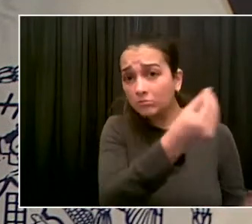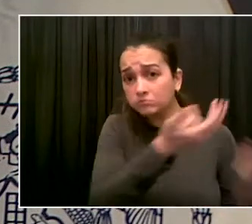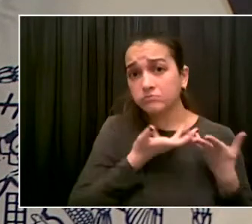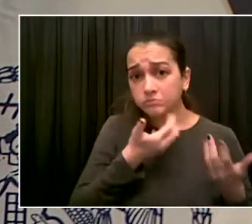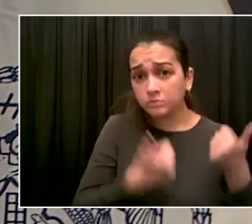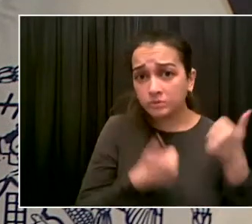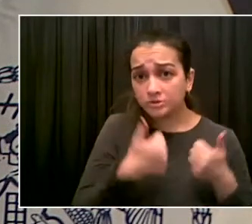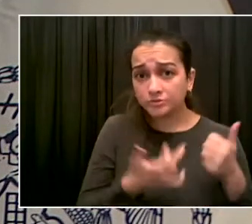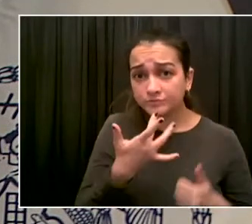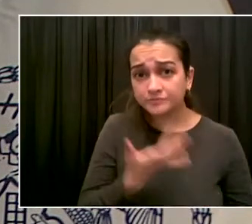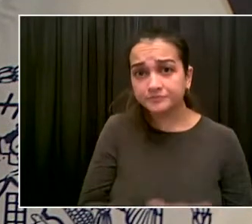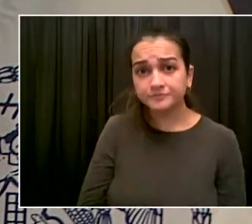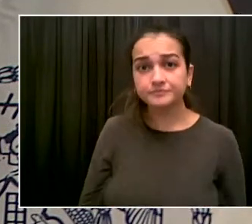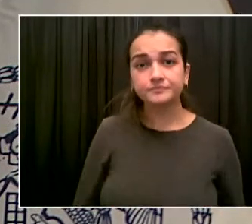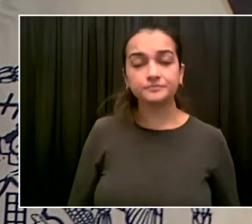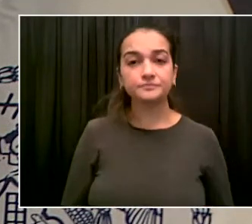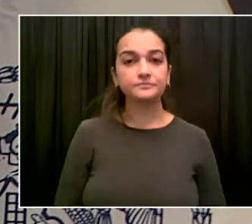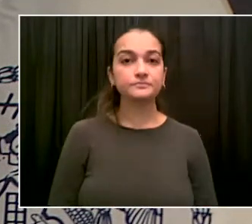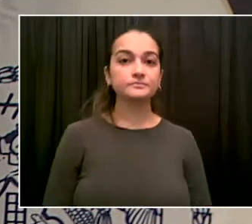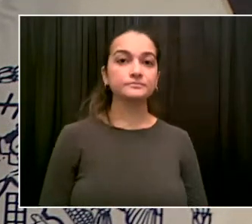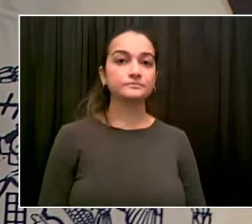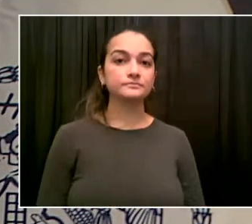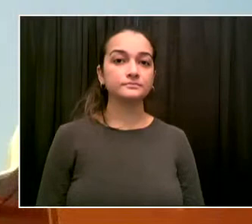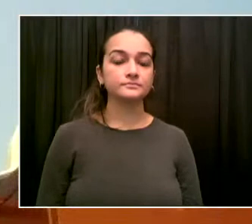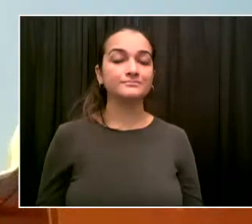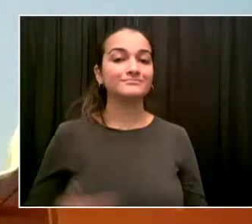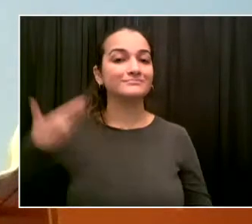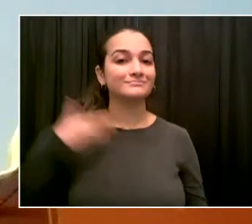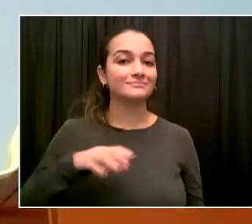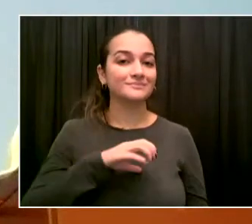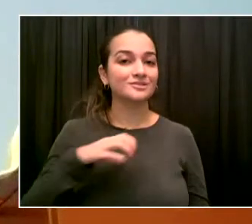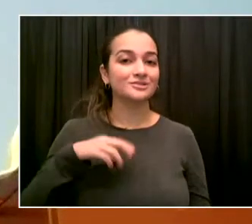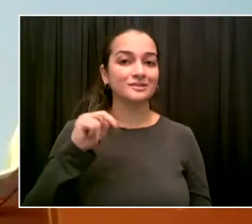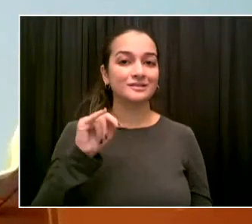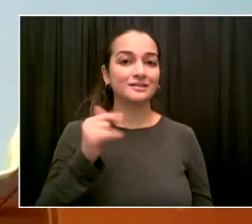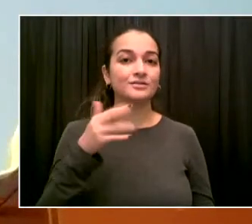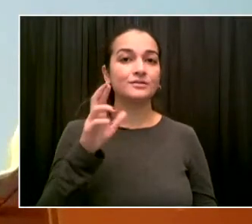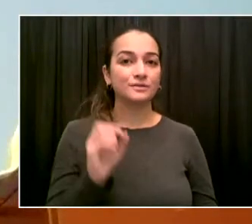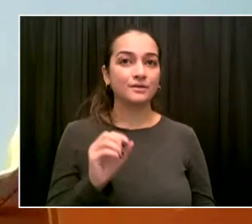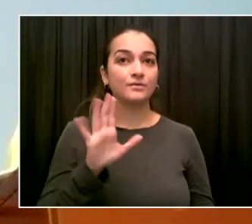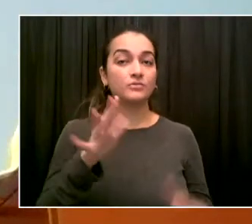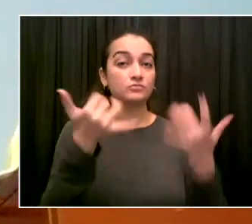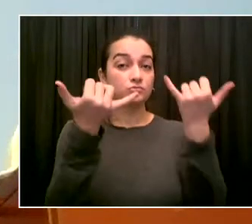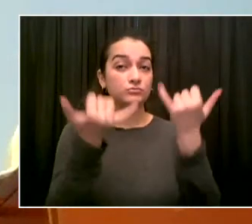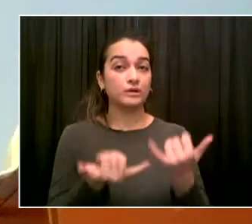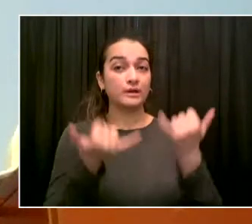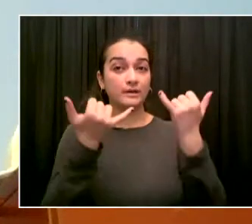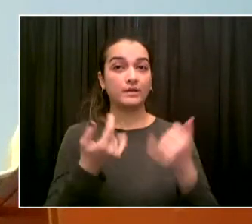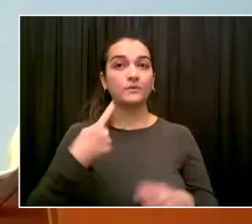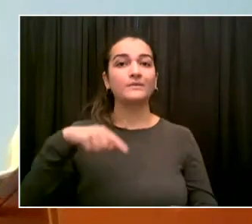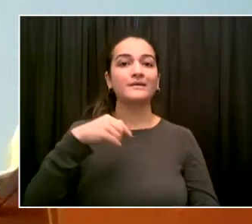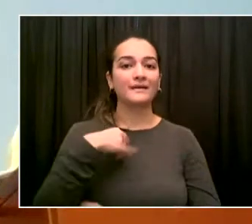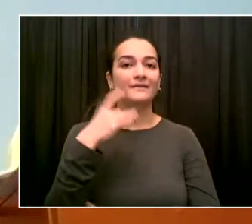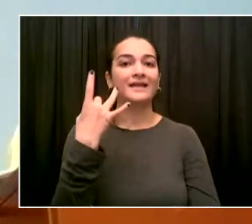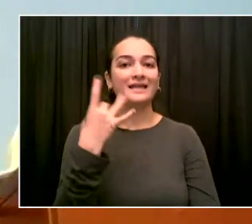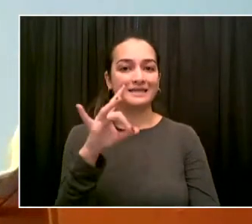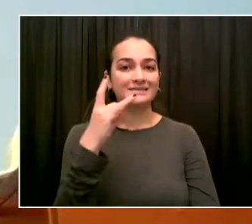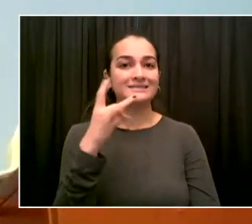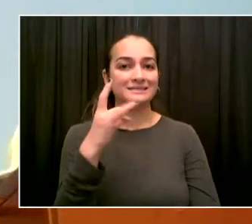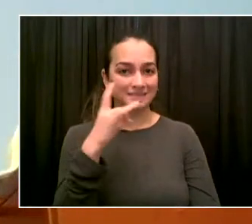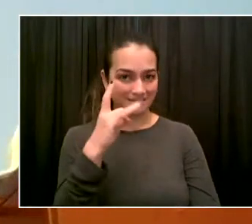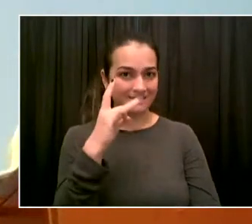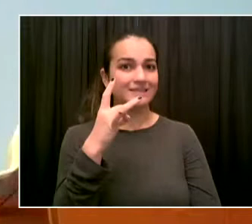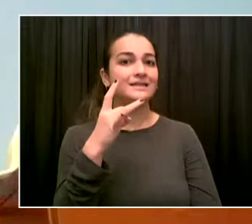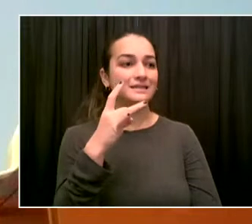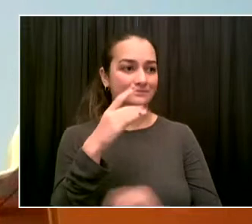Sure. As we sit here now, there are 18 units out of service. There are no firehouses